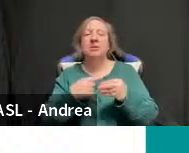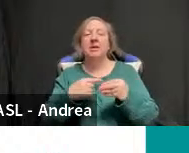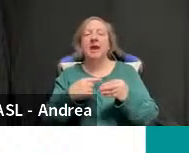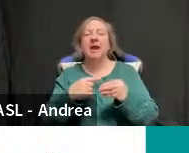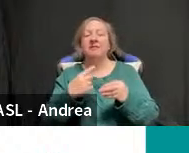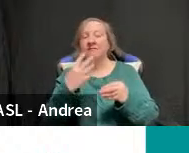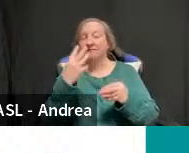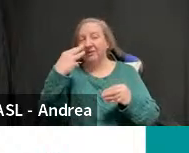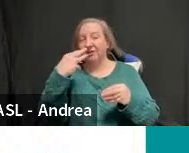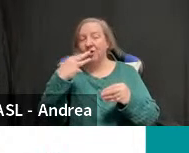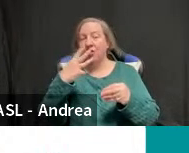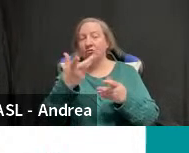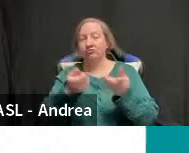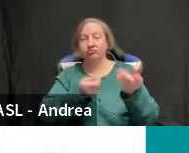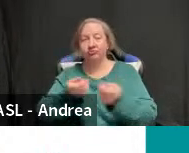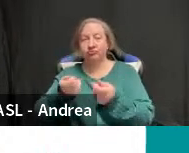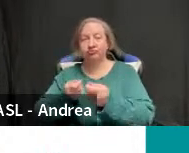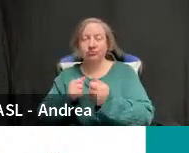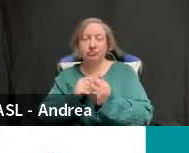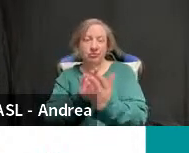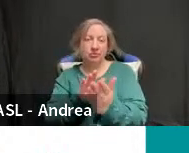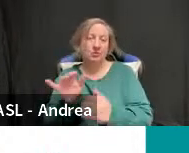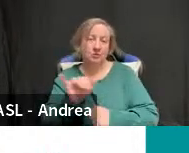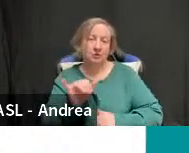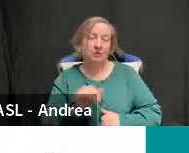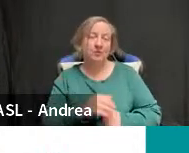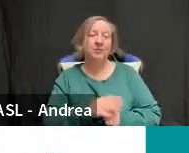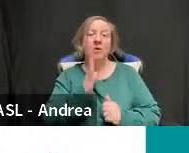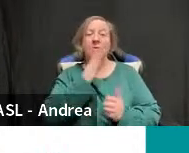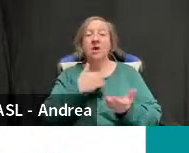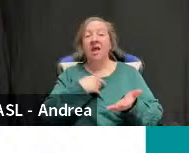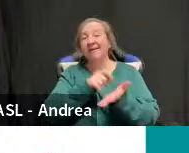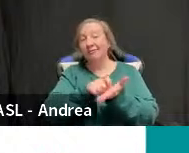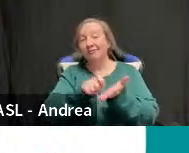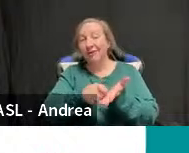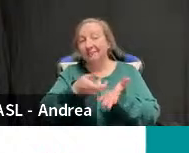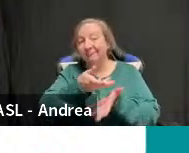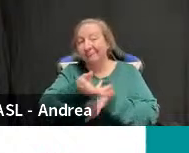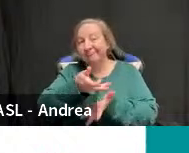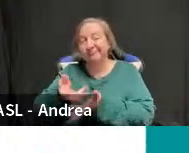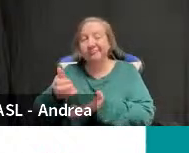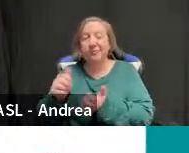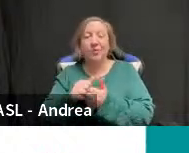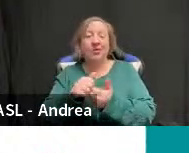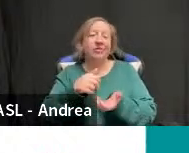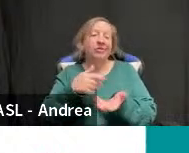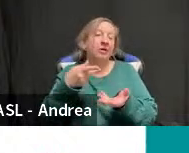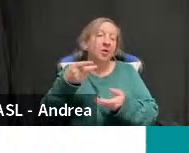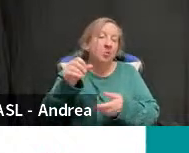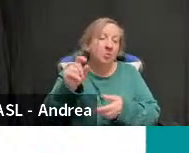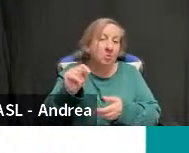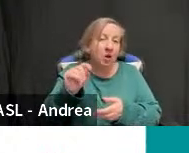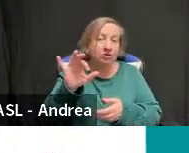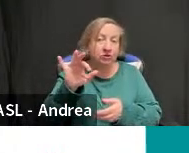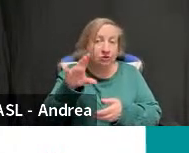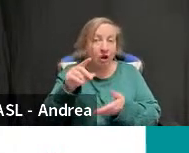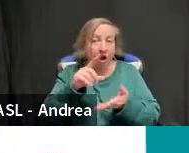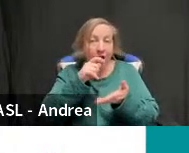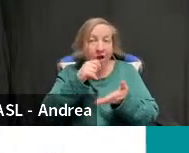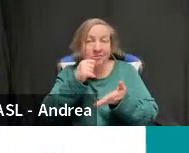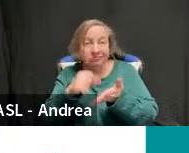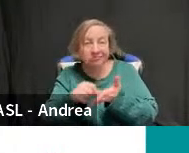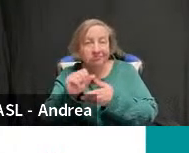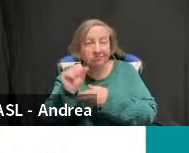up, but we will also have written engagement with postcards,